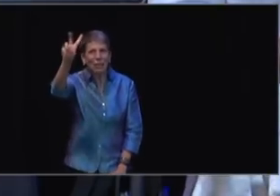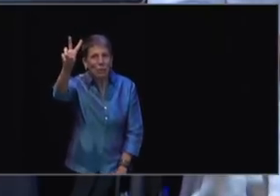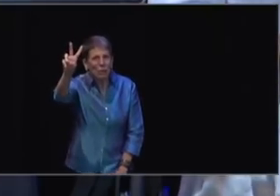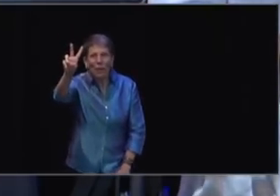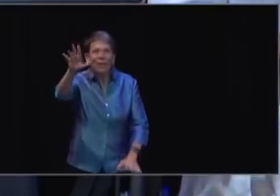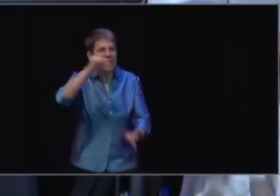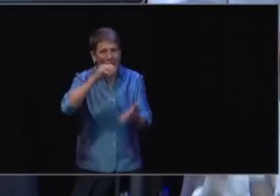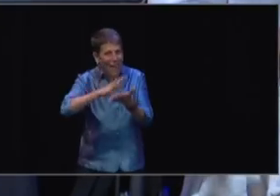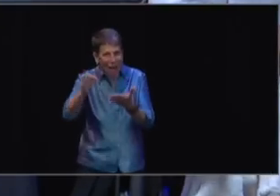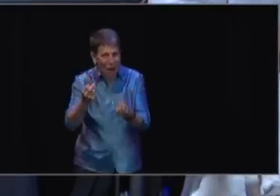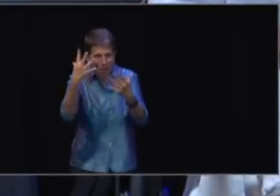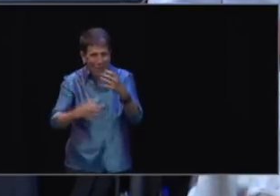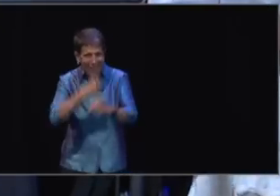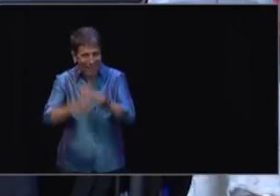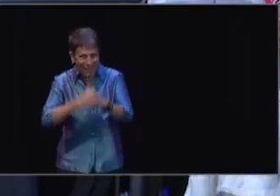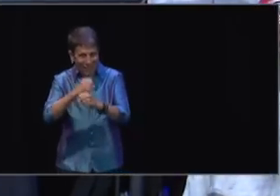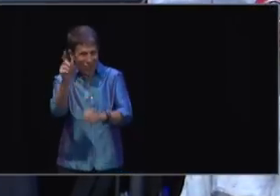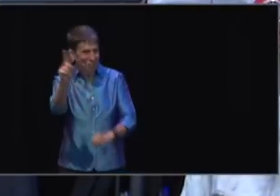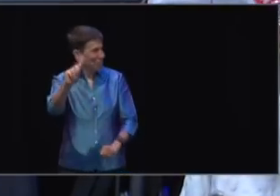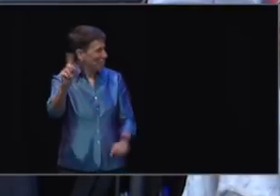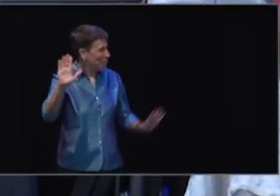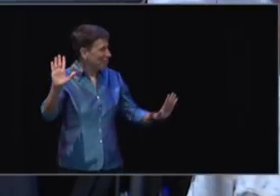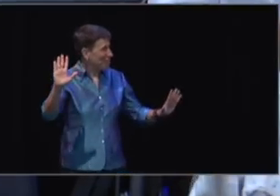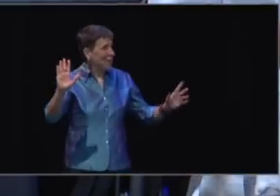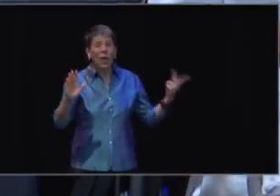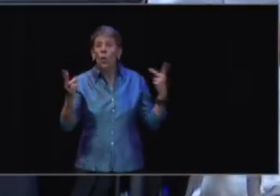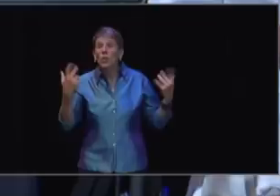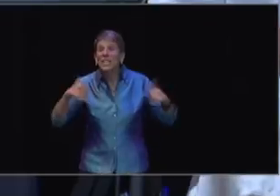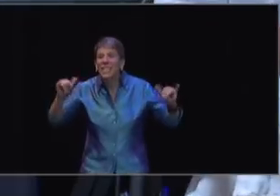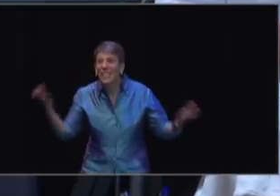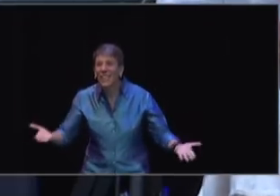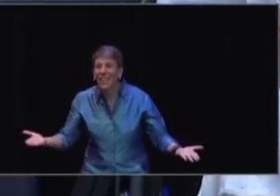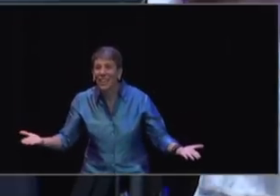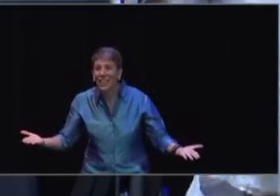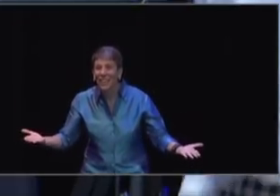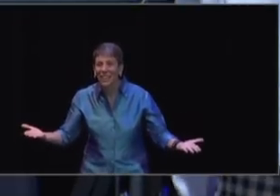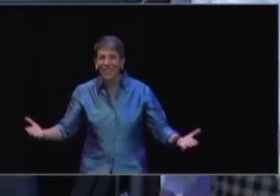years. And we're still here.